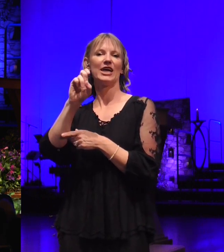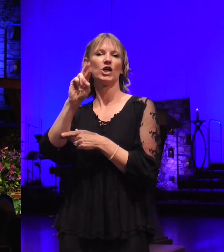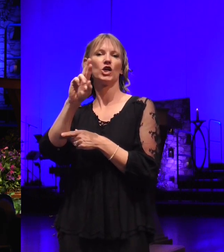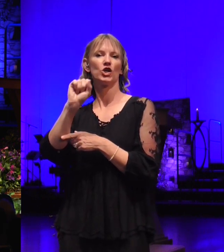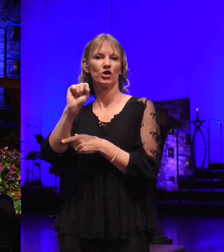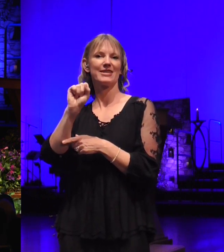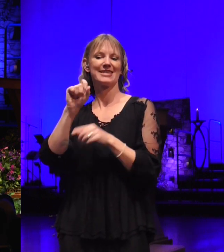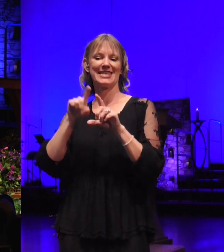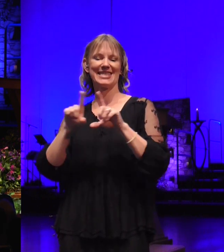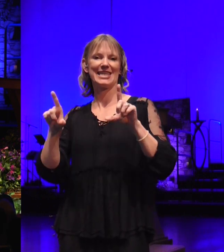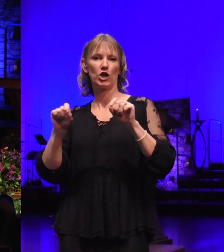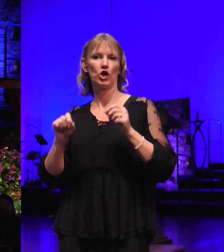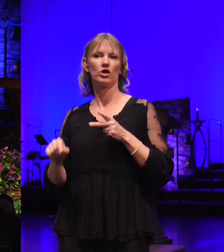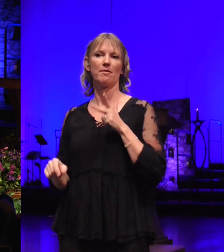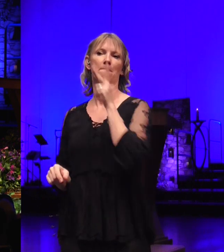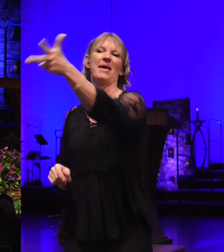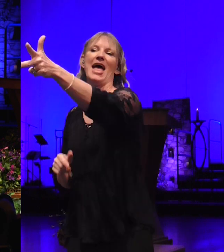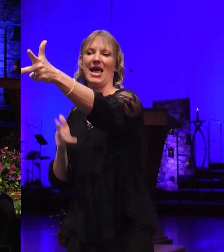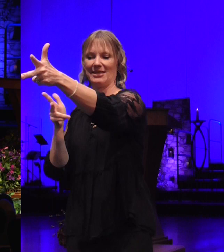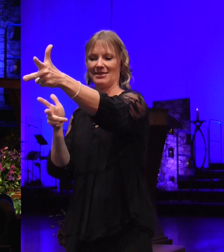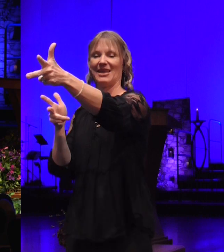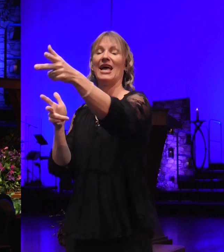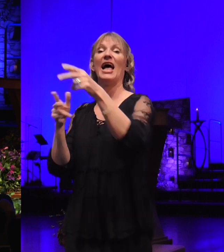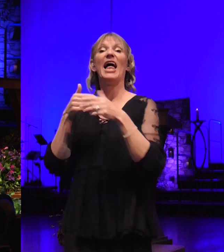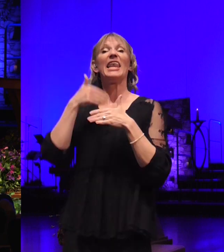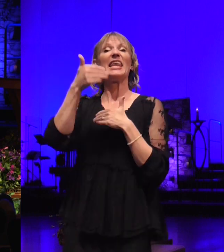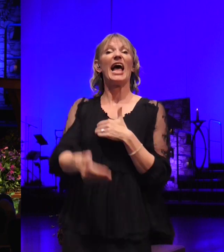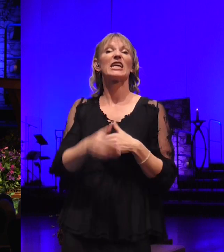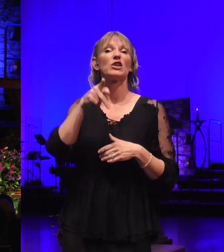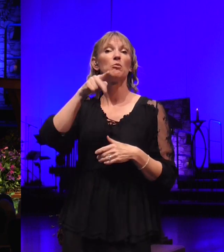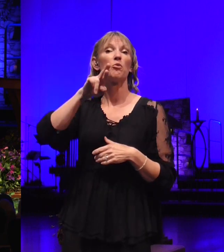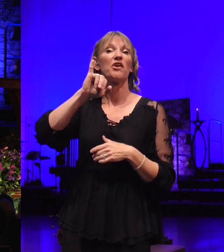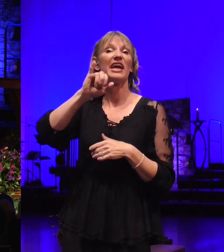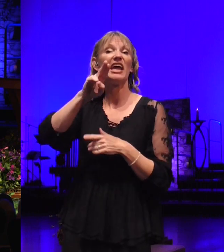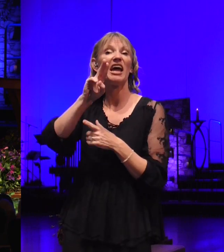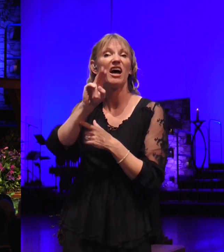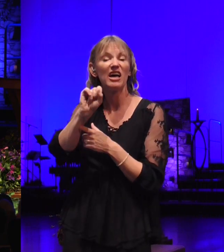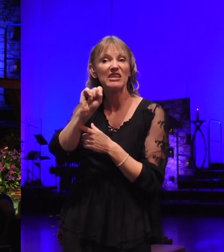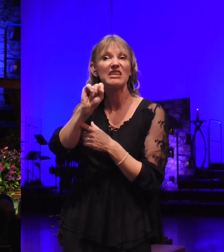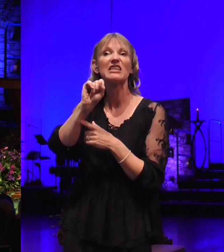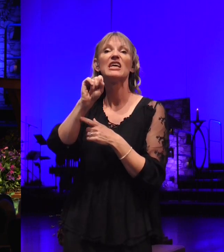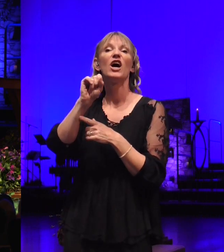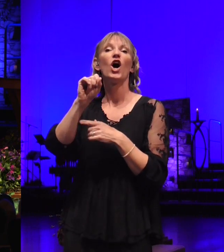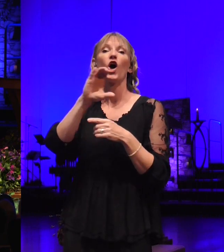Next, what passed by was a Prius with a coexist sticker on it. No help either.